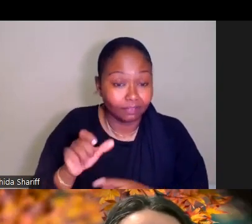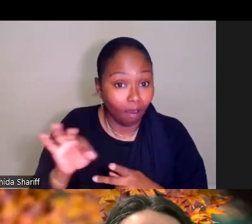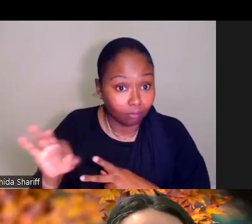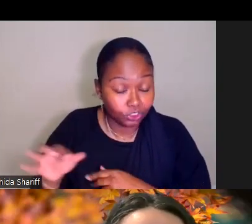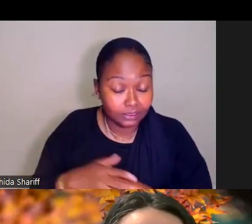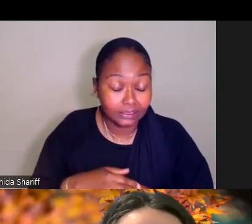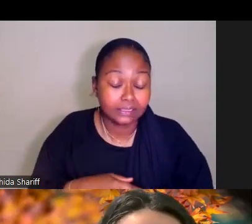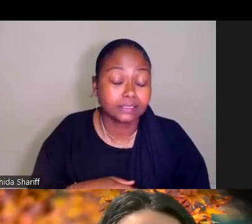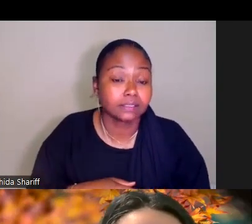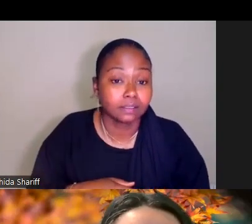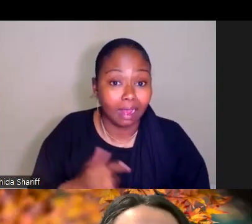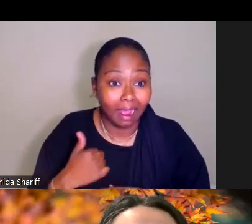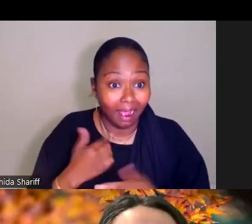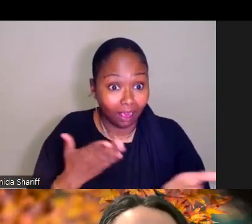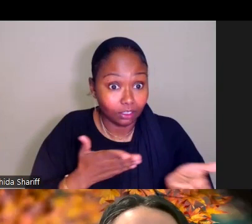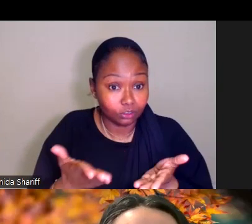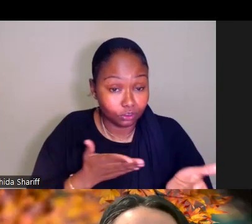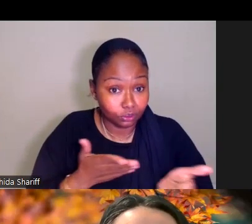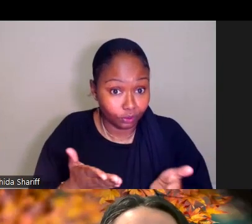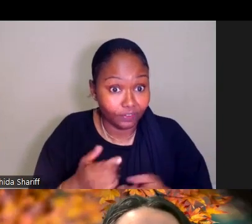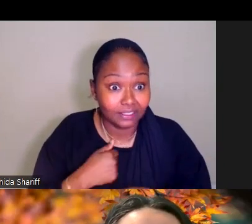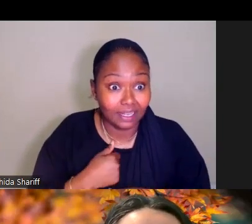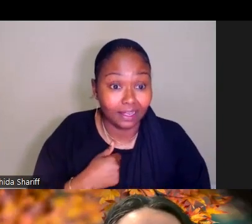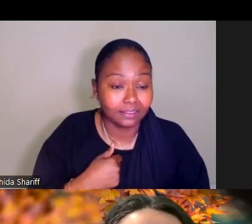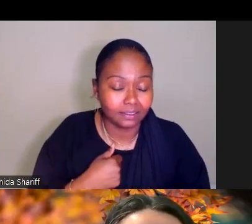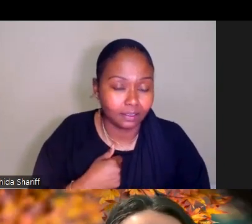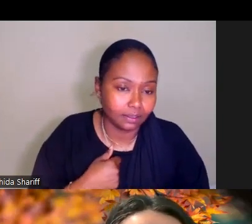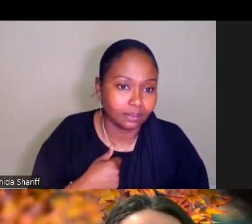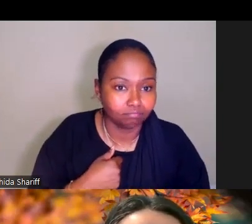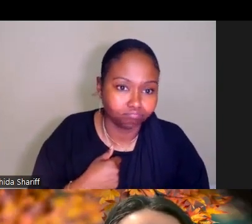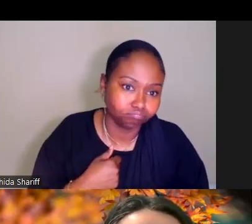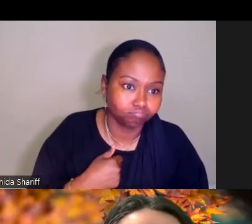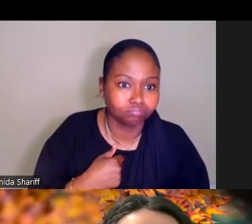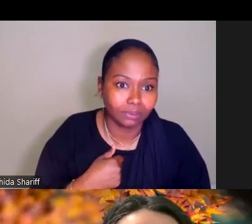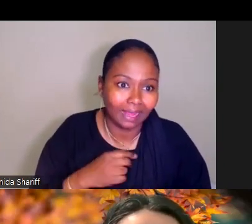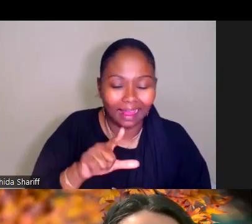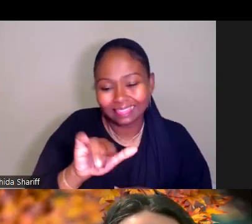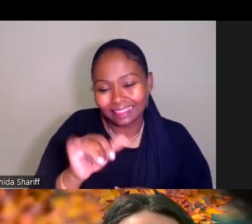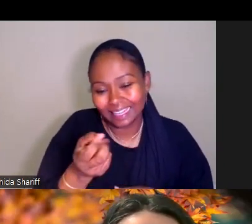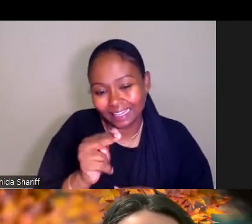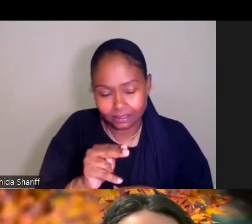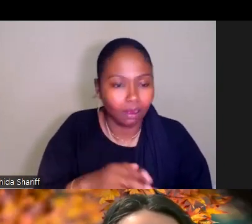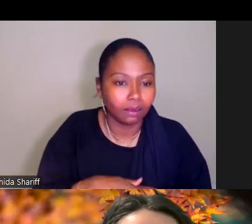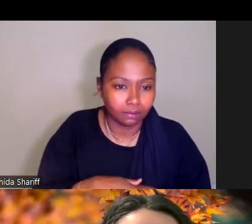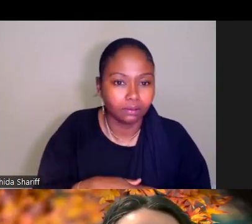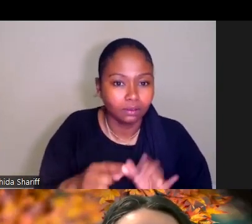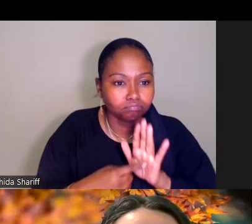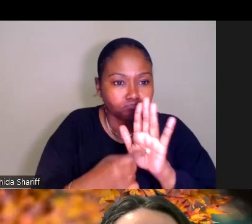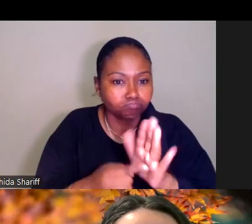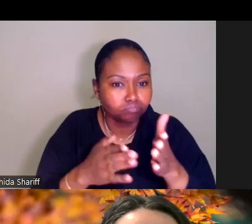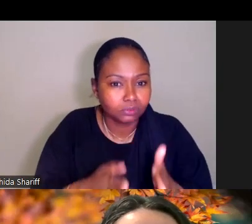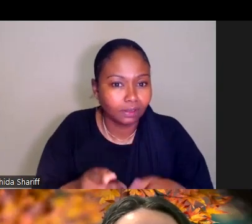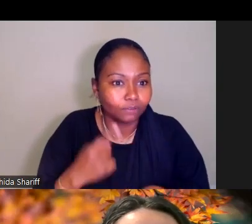I serve as a subject matter expert for probate conservatorship, and I serve as a liaison to the county public guardians. So again, the